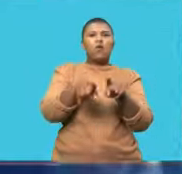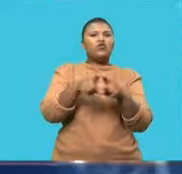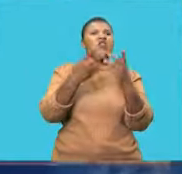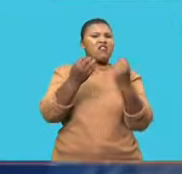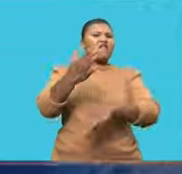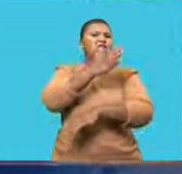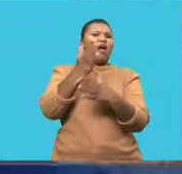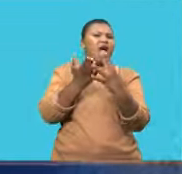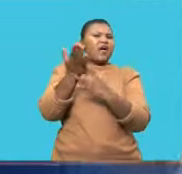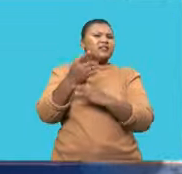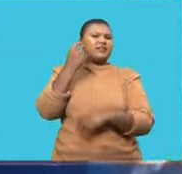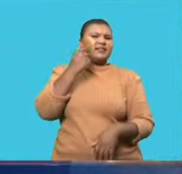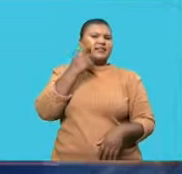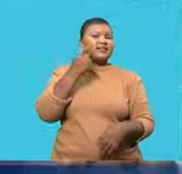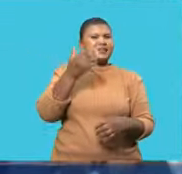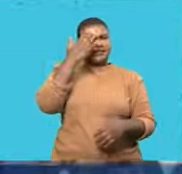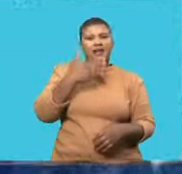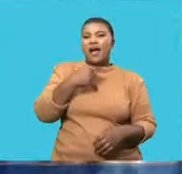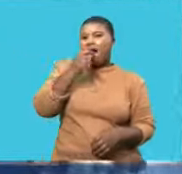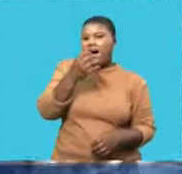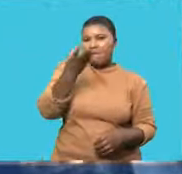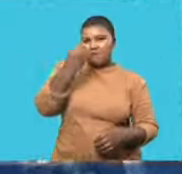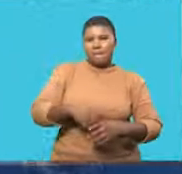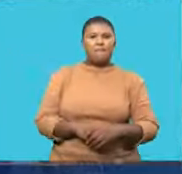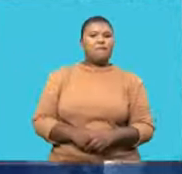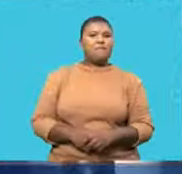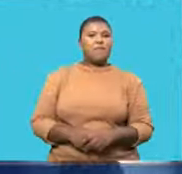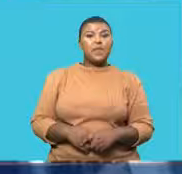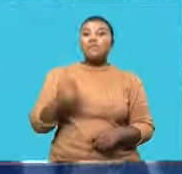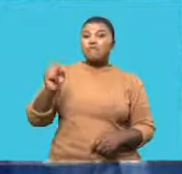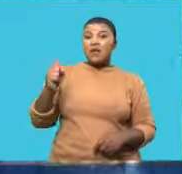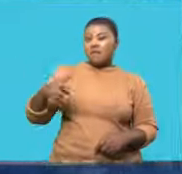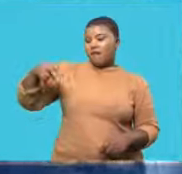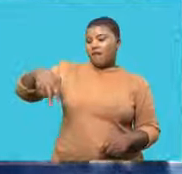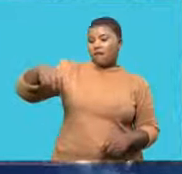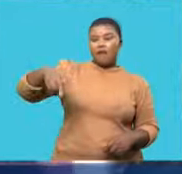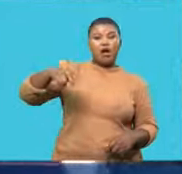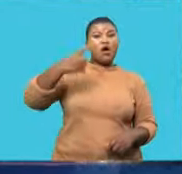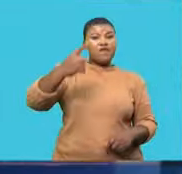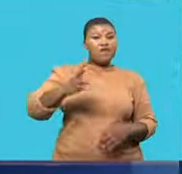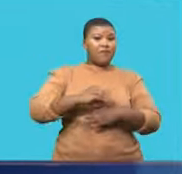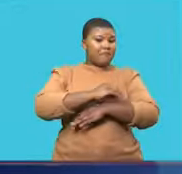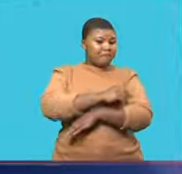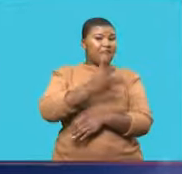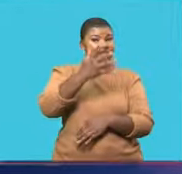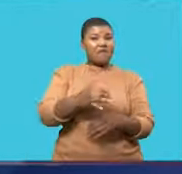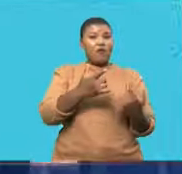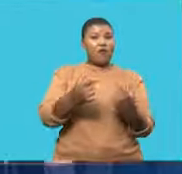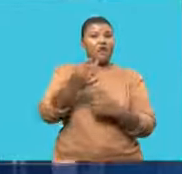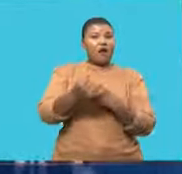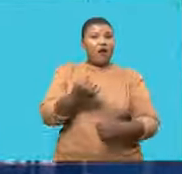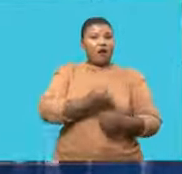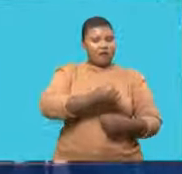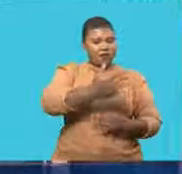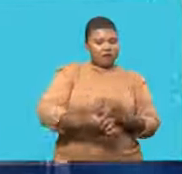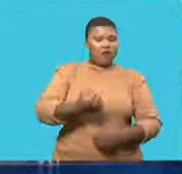fumantshwa kalafo ya chemotherapy. Tema ena ya leeto la maoto la boithapollo e phethwa le molemong wa ho tshehetsa